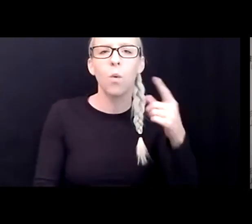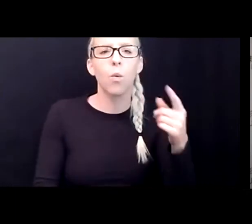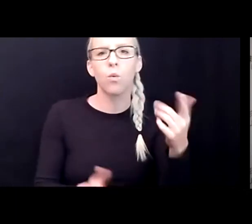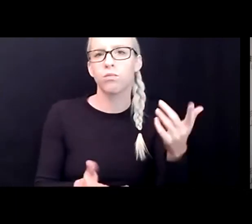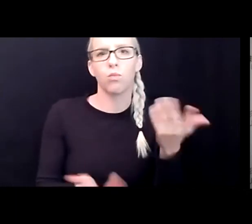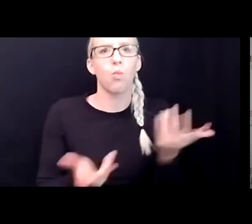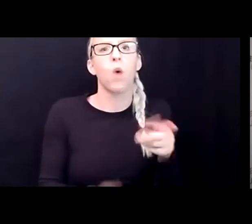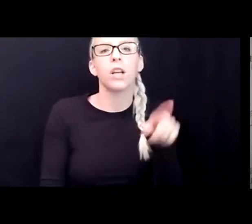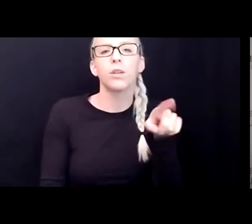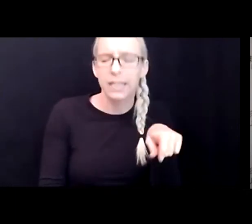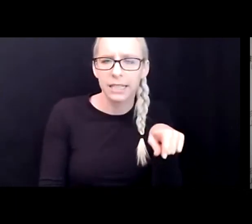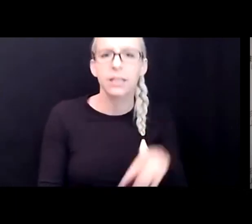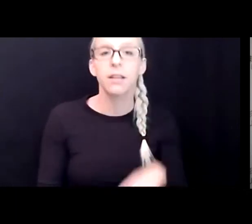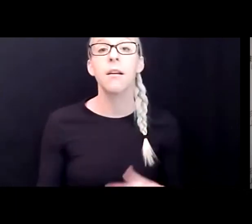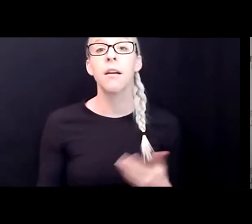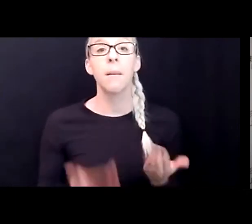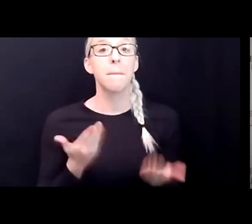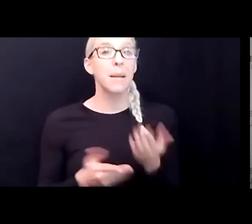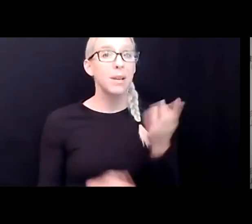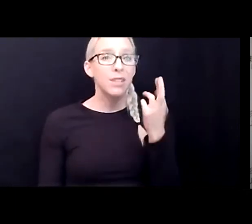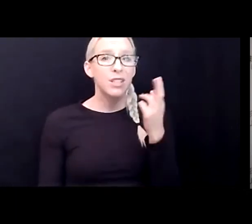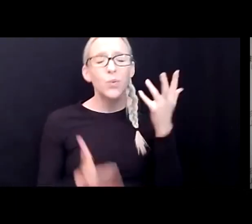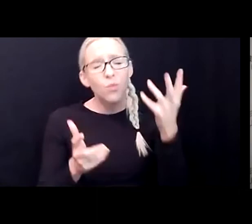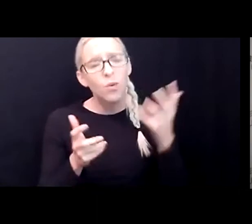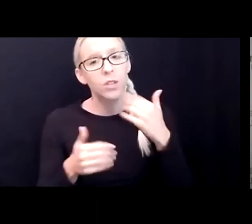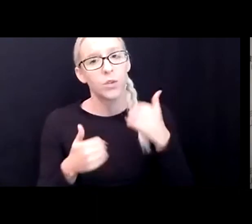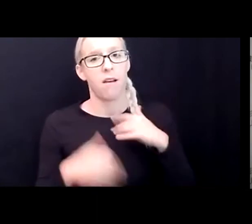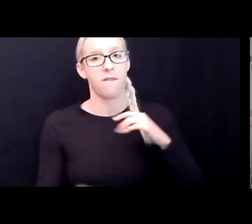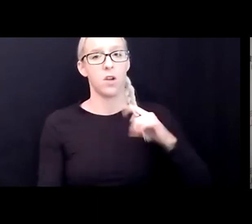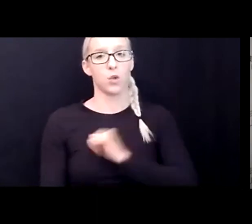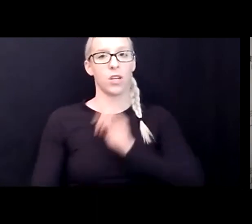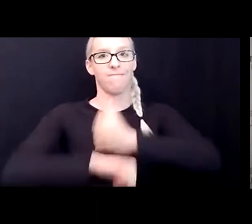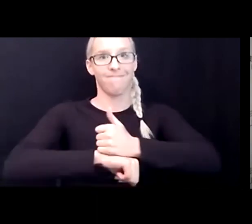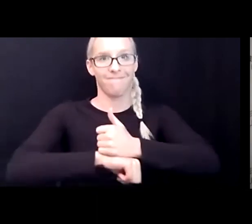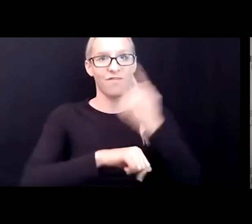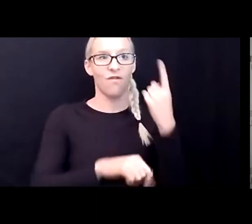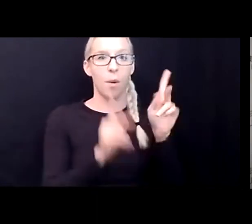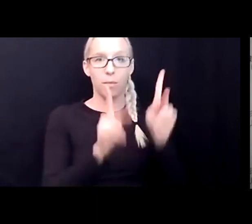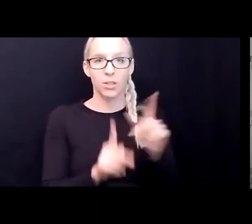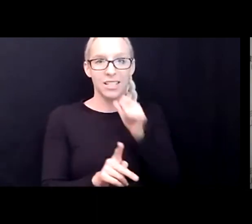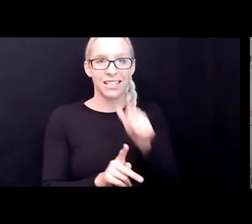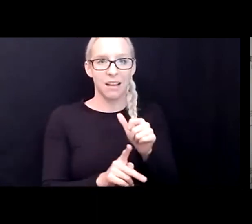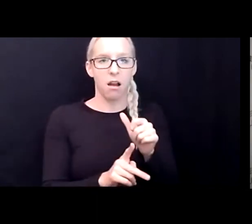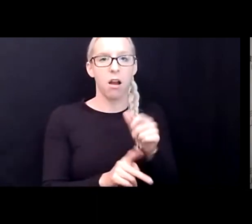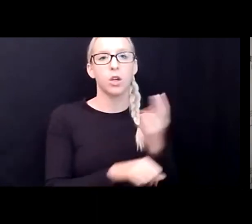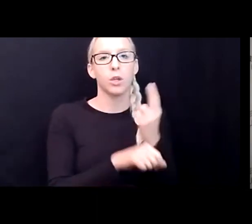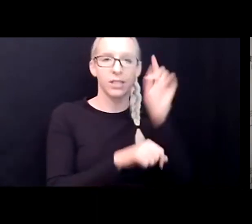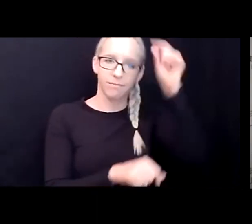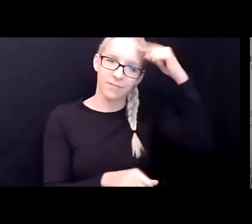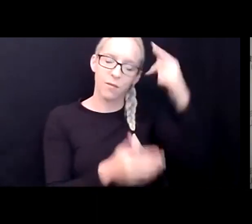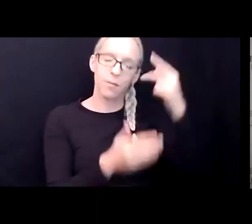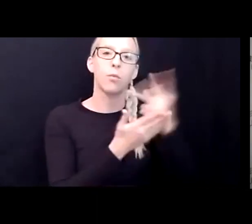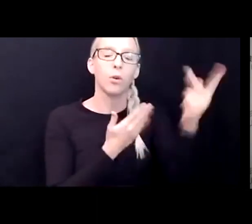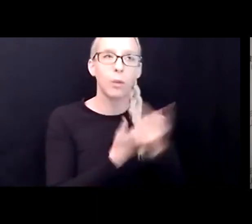still want to have a trust for an individual who's not on those programs because they may not be capable of managing the money. And so we